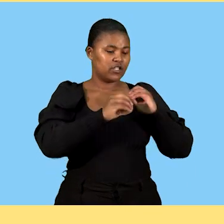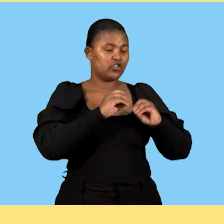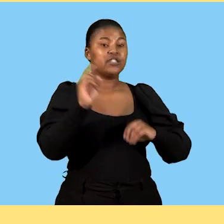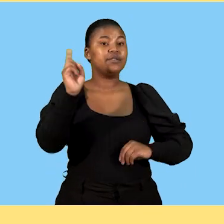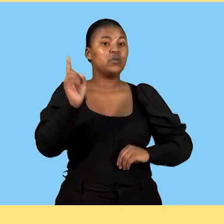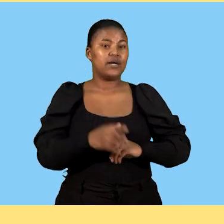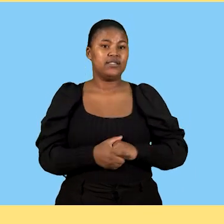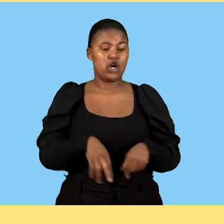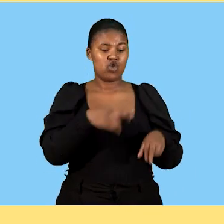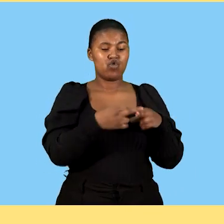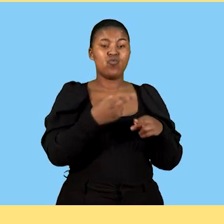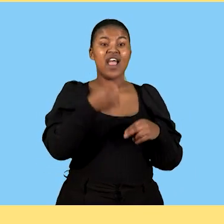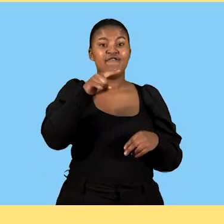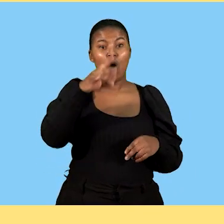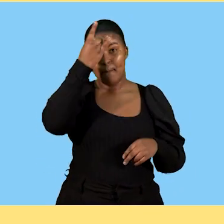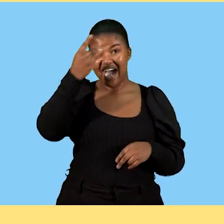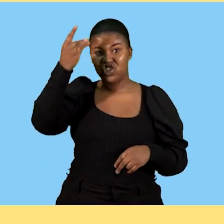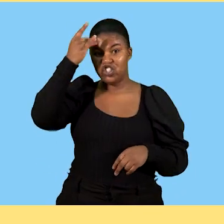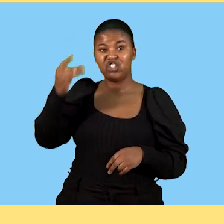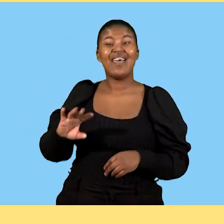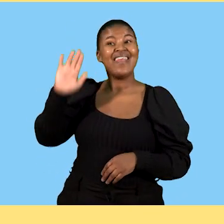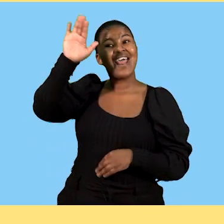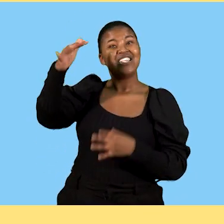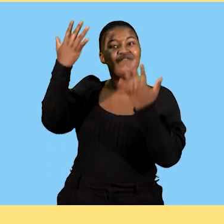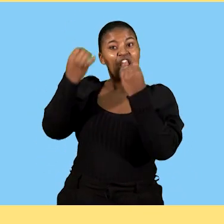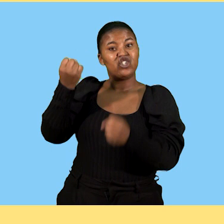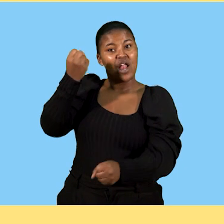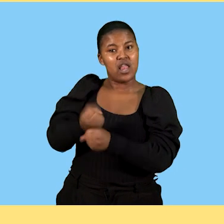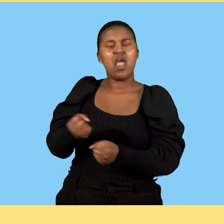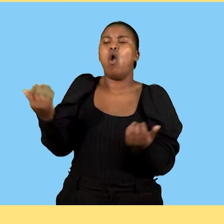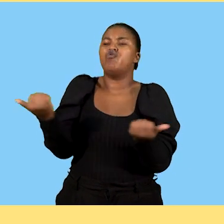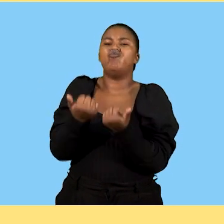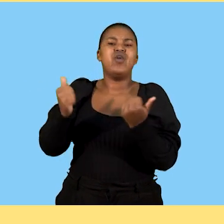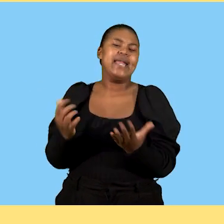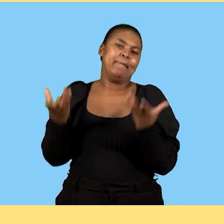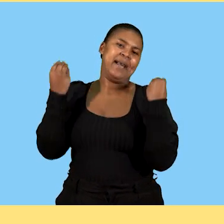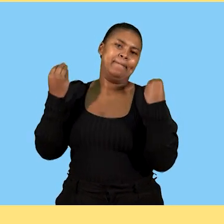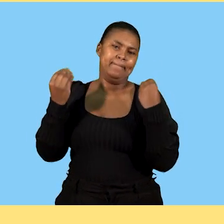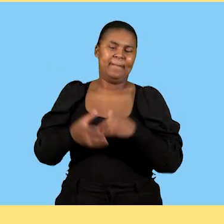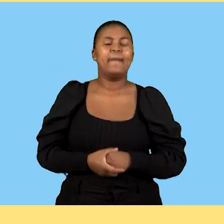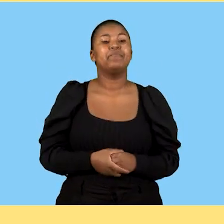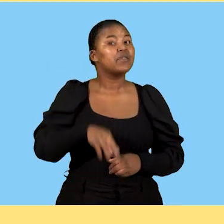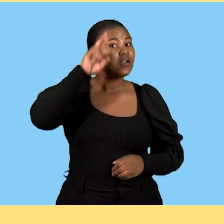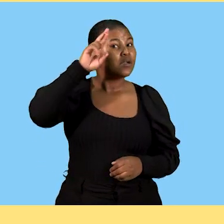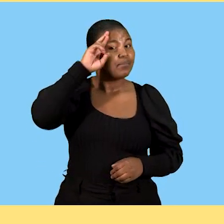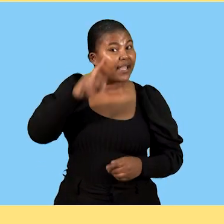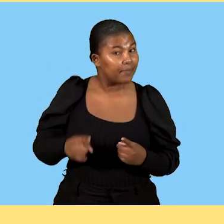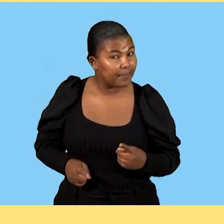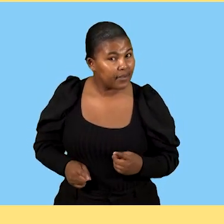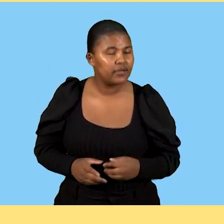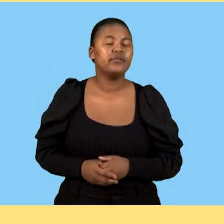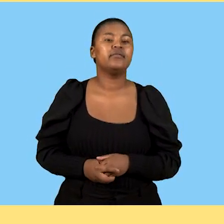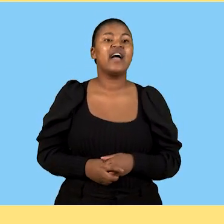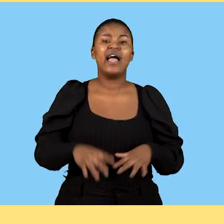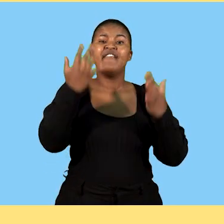reads, rent income for March of the next financial year has already been received. Remember,